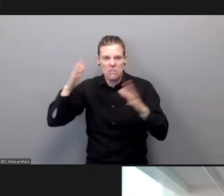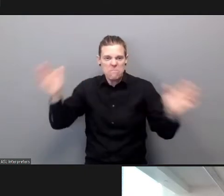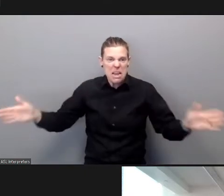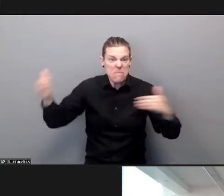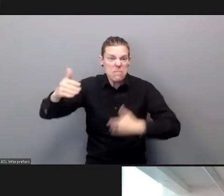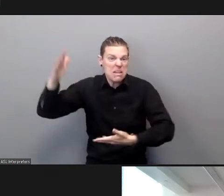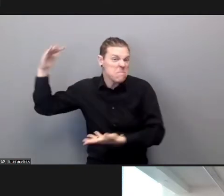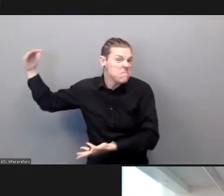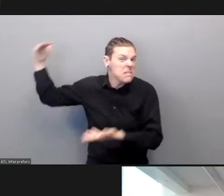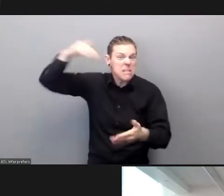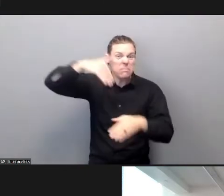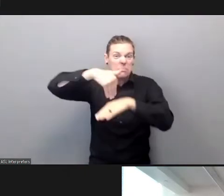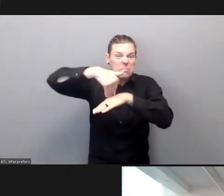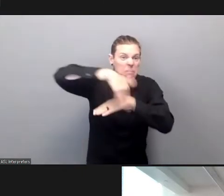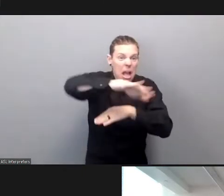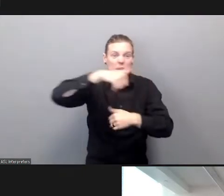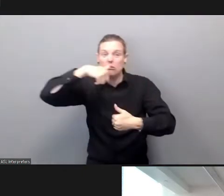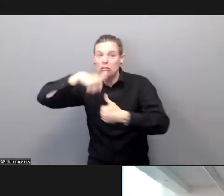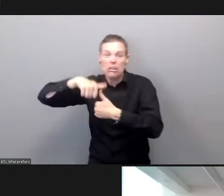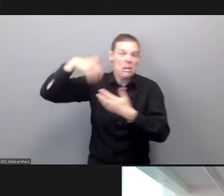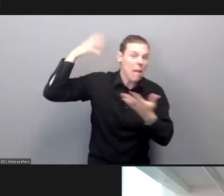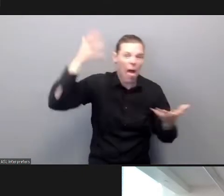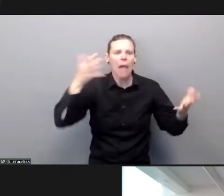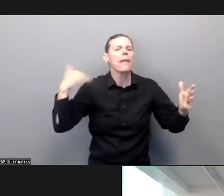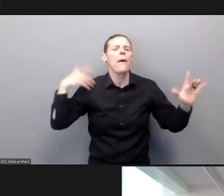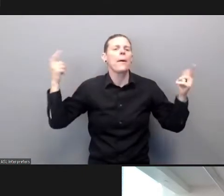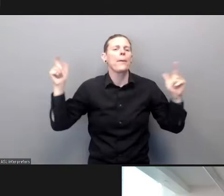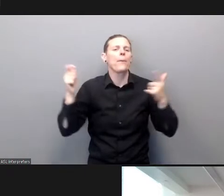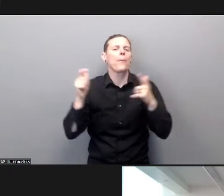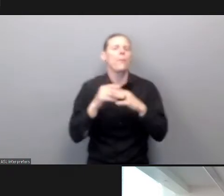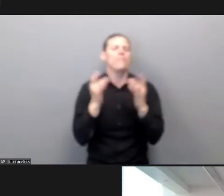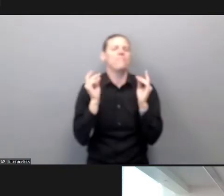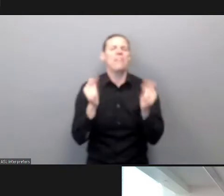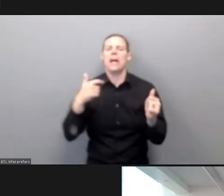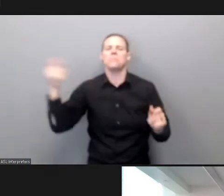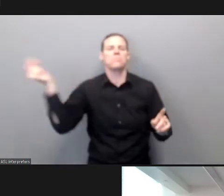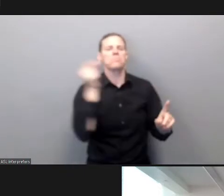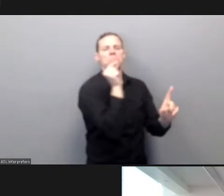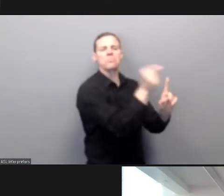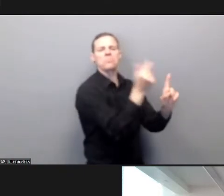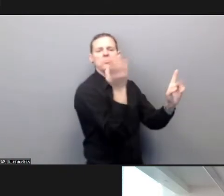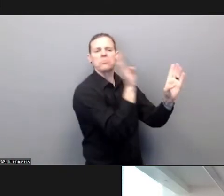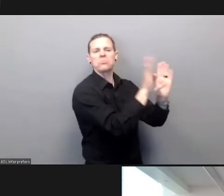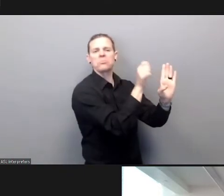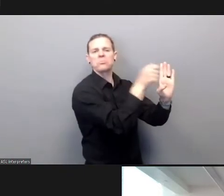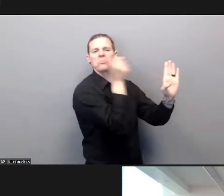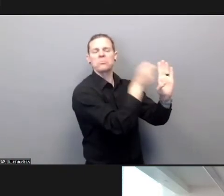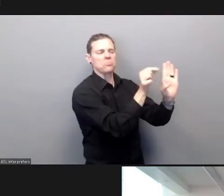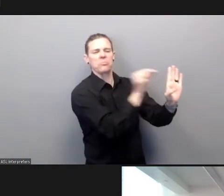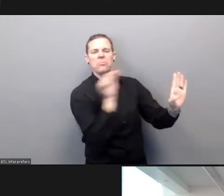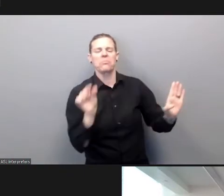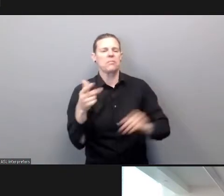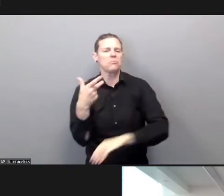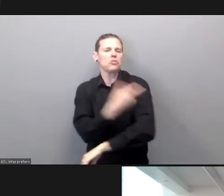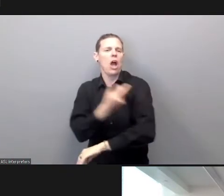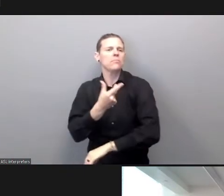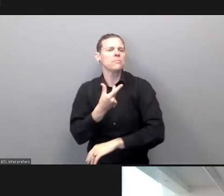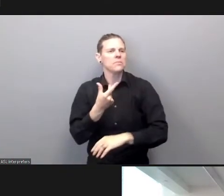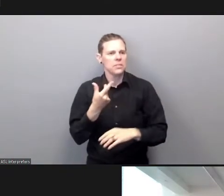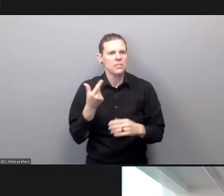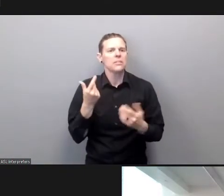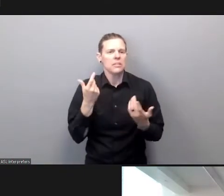to my refrigerator and freezer and kept clicking on the how cold can I get it button, and it only